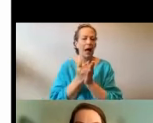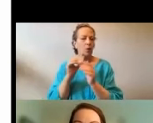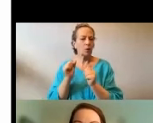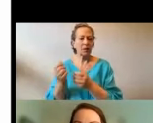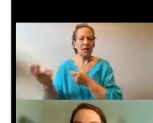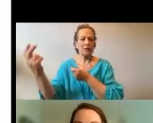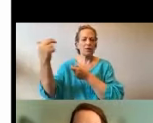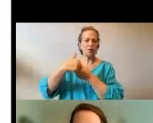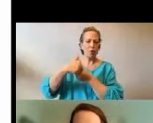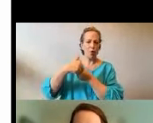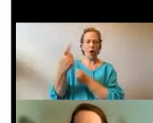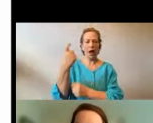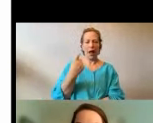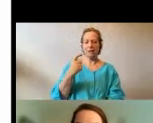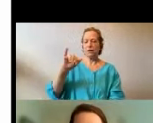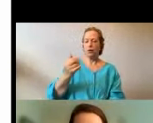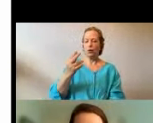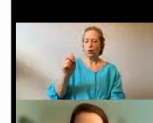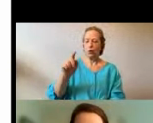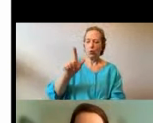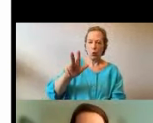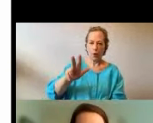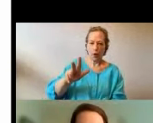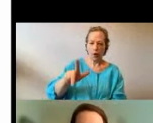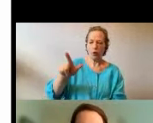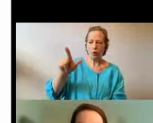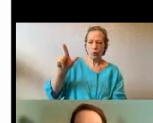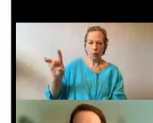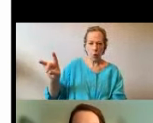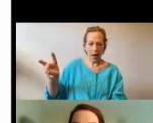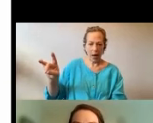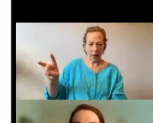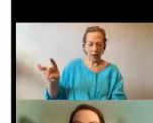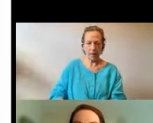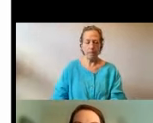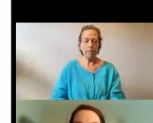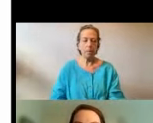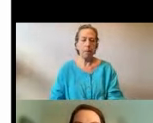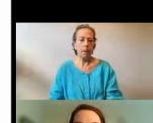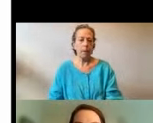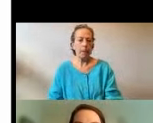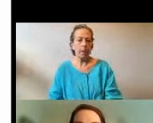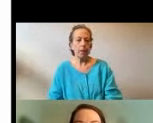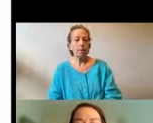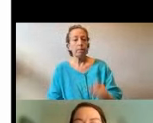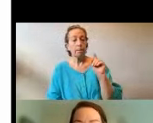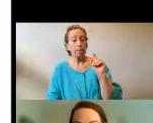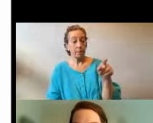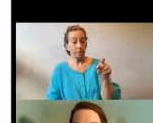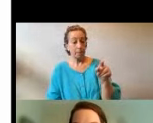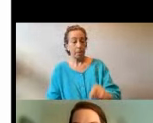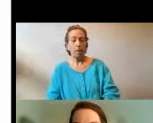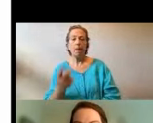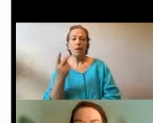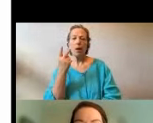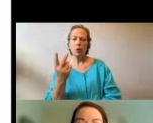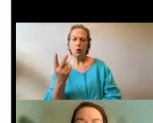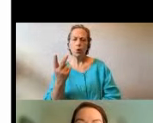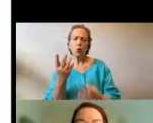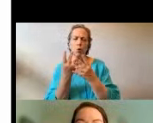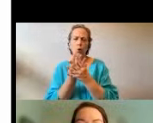Like I said, June 23rd, June 28th. On this slide, there are 2 screening tools that have